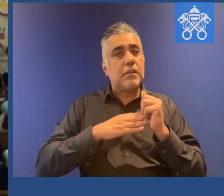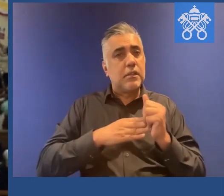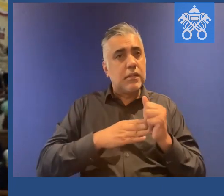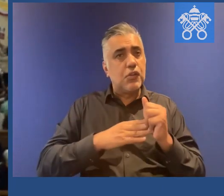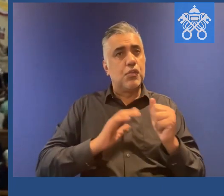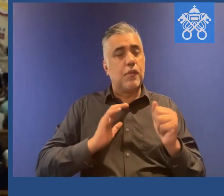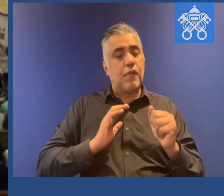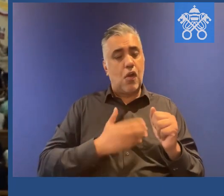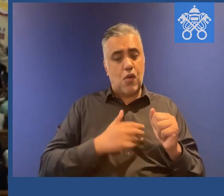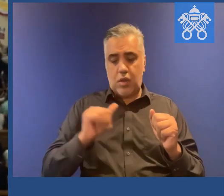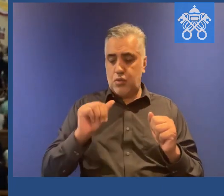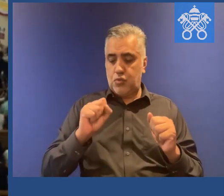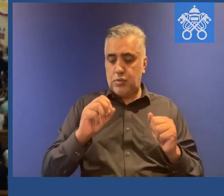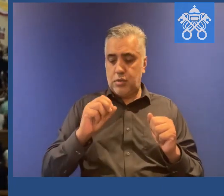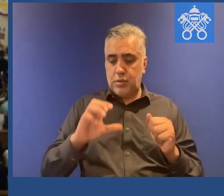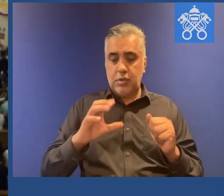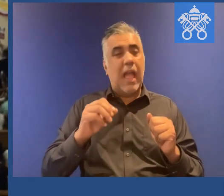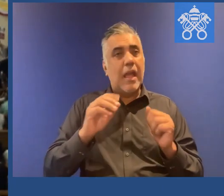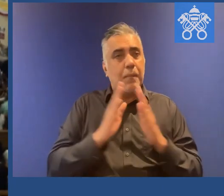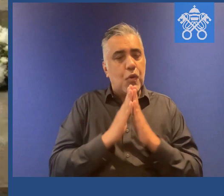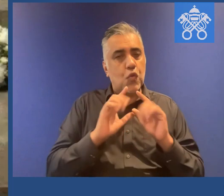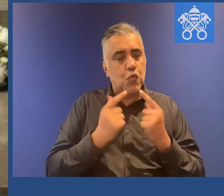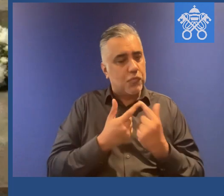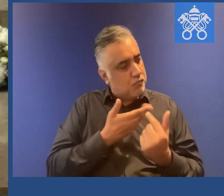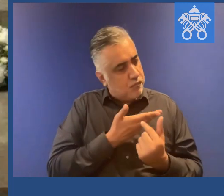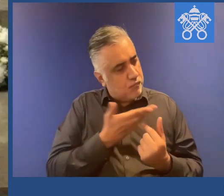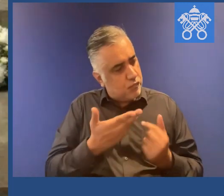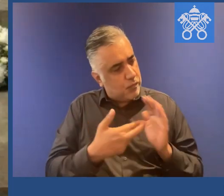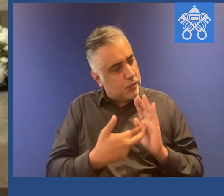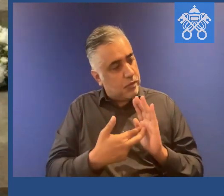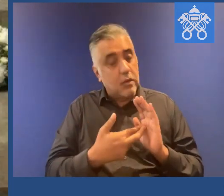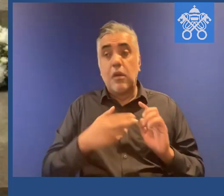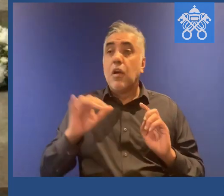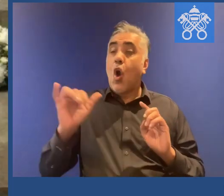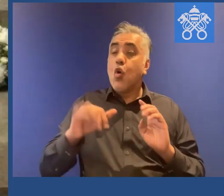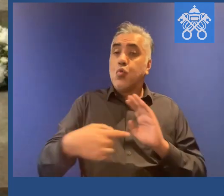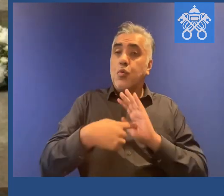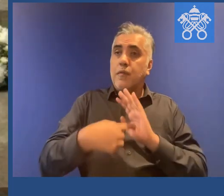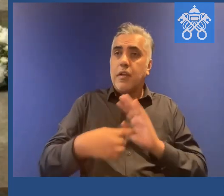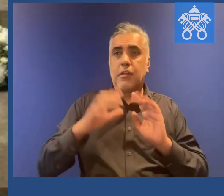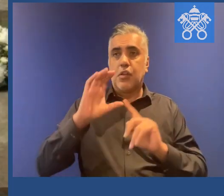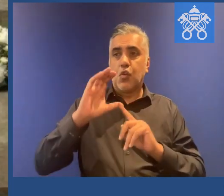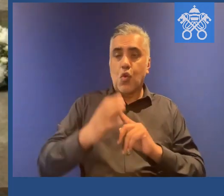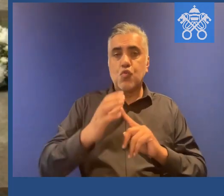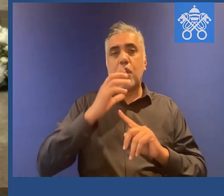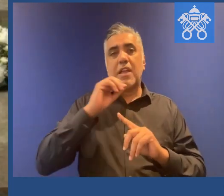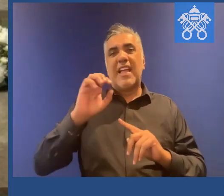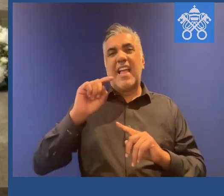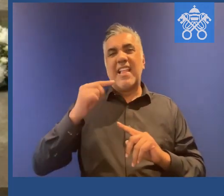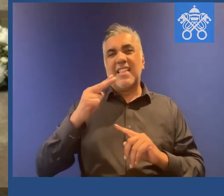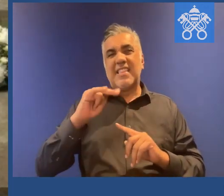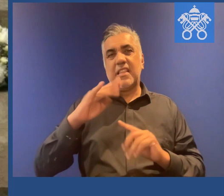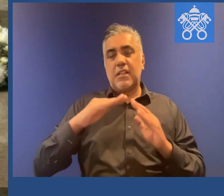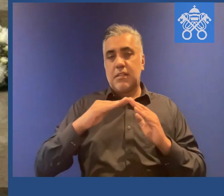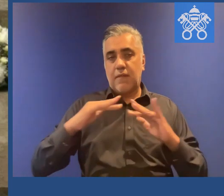of associations and prayer groups. They also reflect the cultural and ethnic